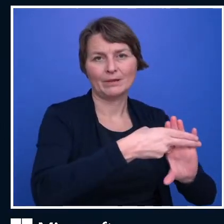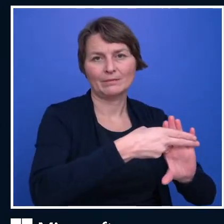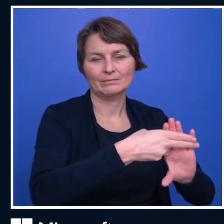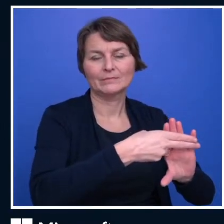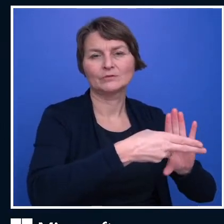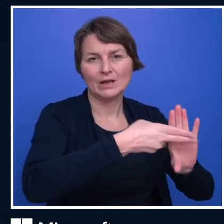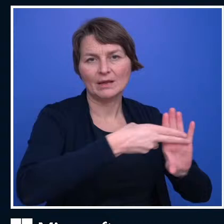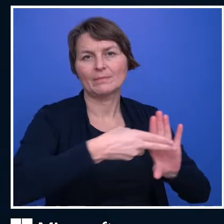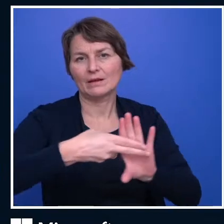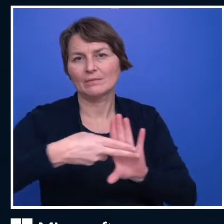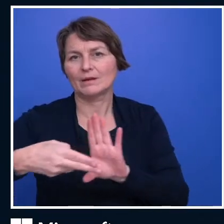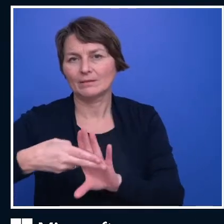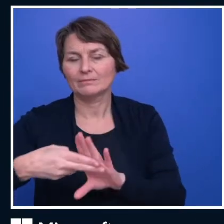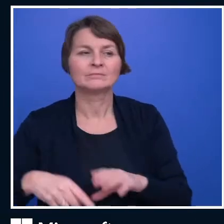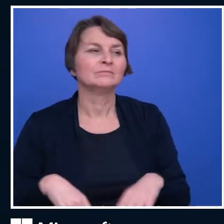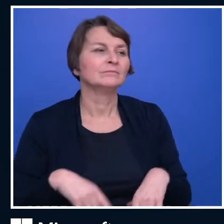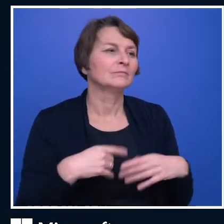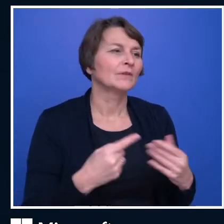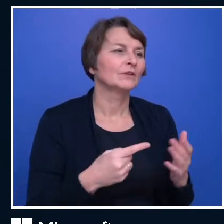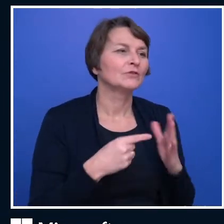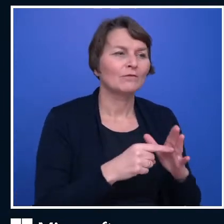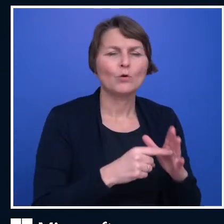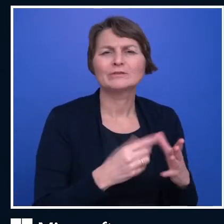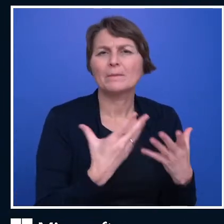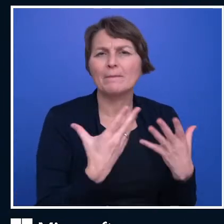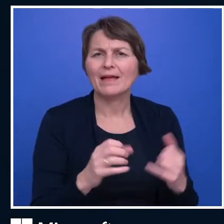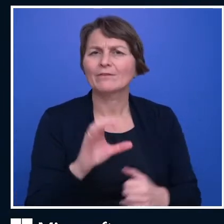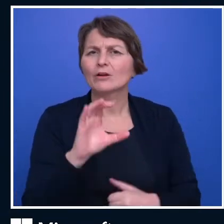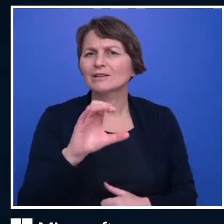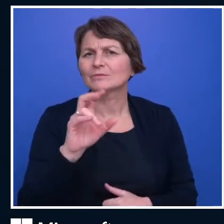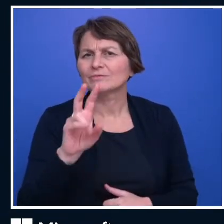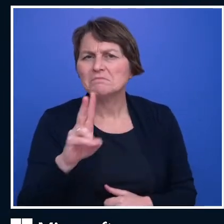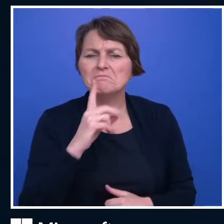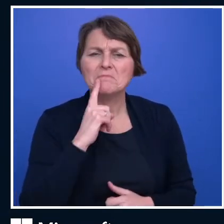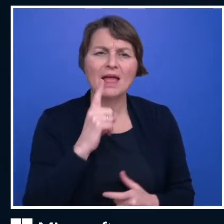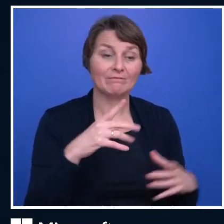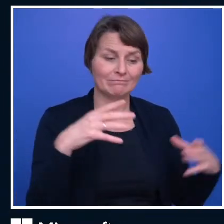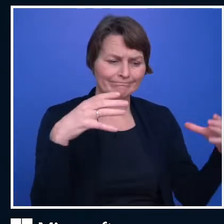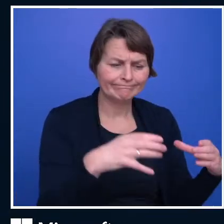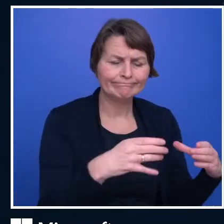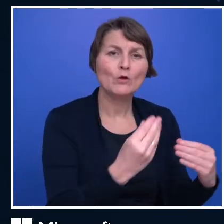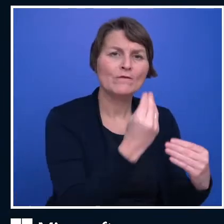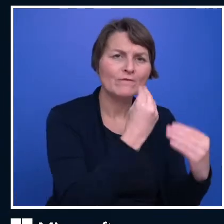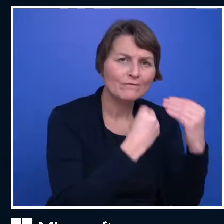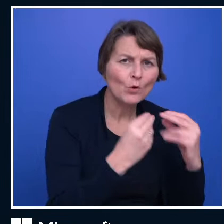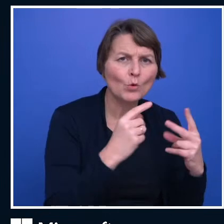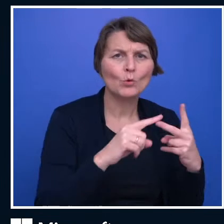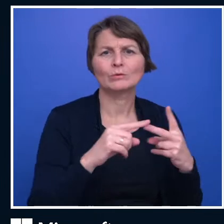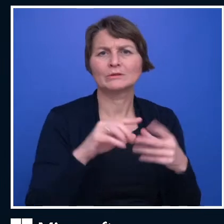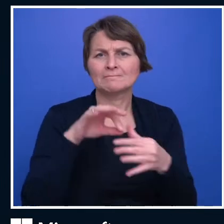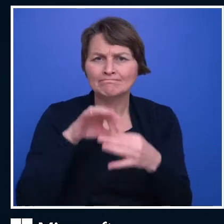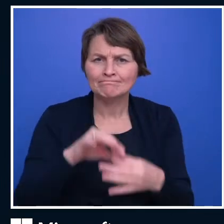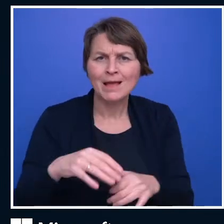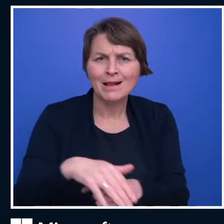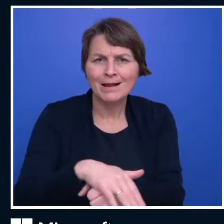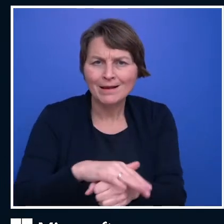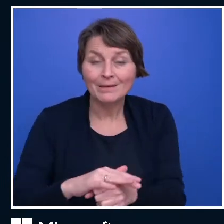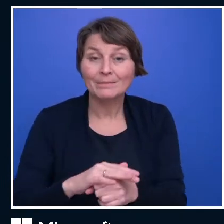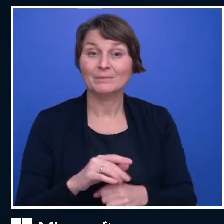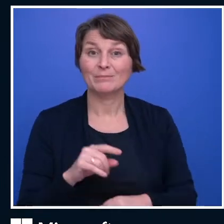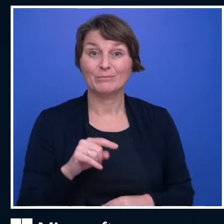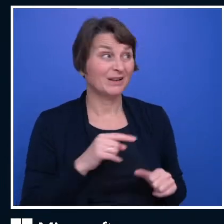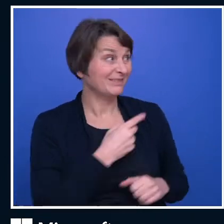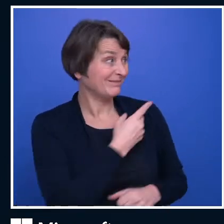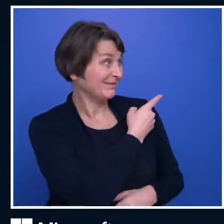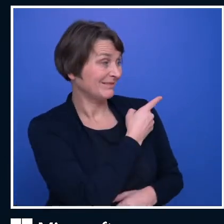such as food, retail, and landmarks. But since hummingbirds don't really fall into any of those categories, we're using the